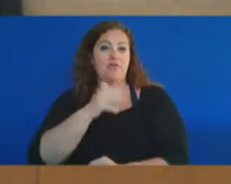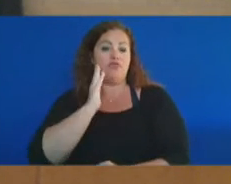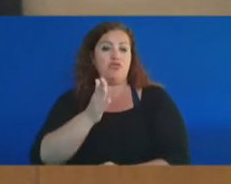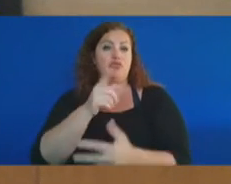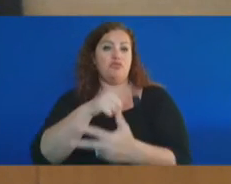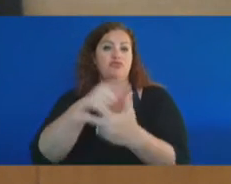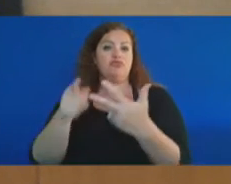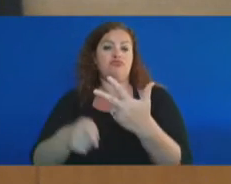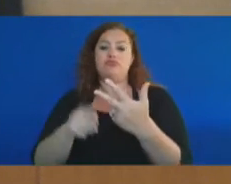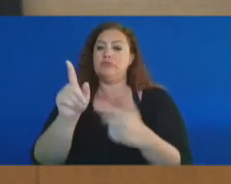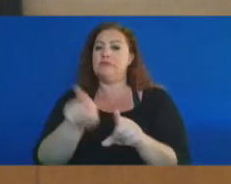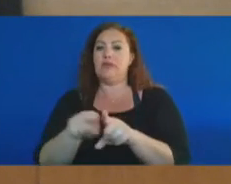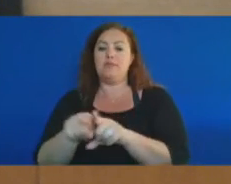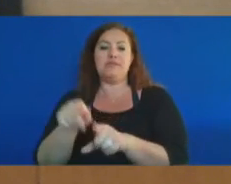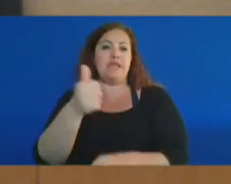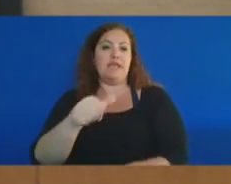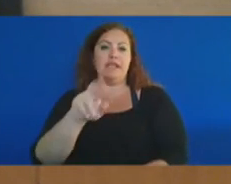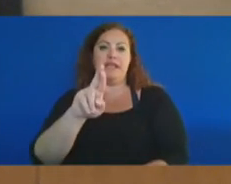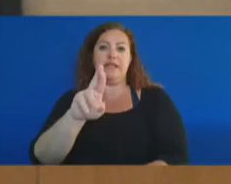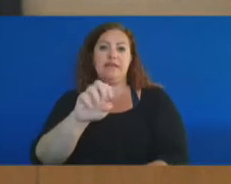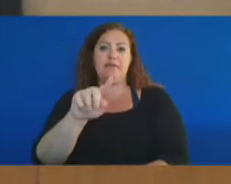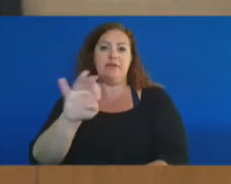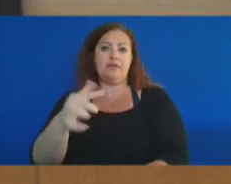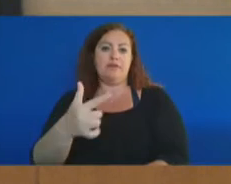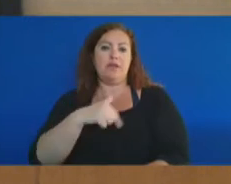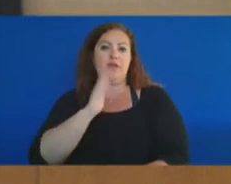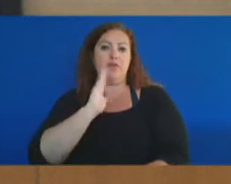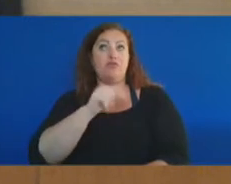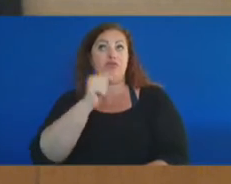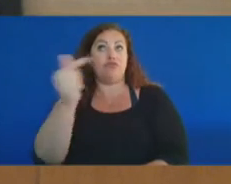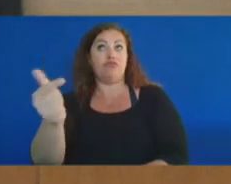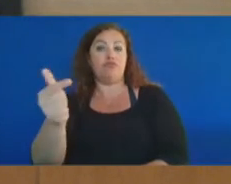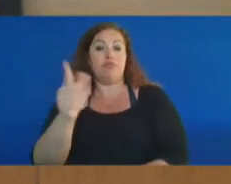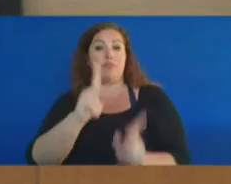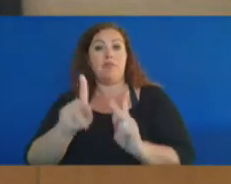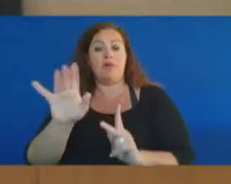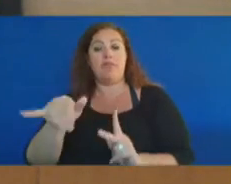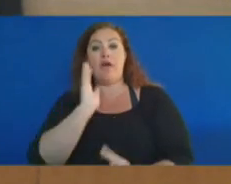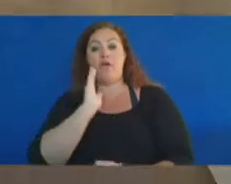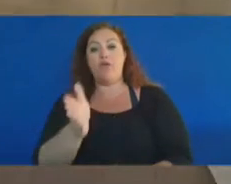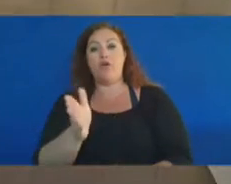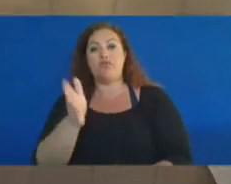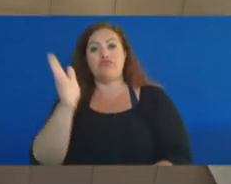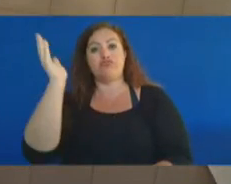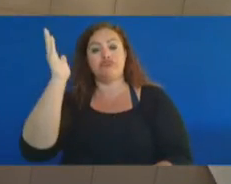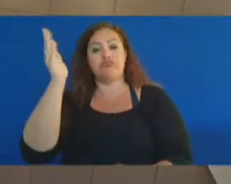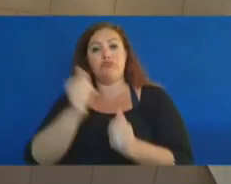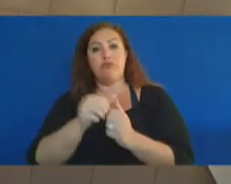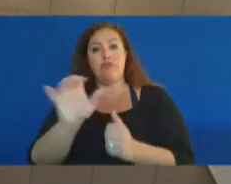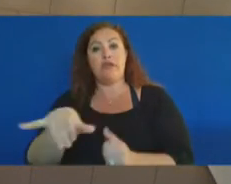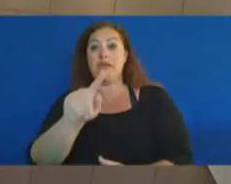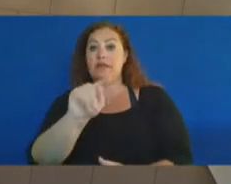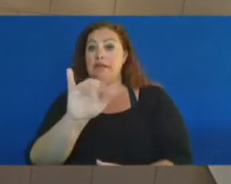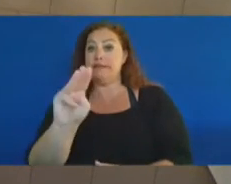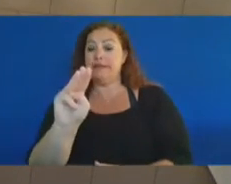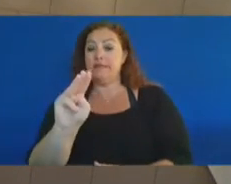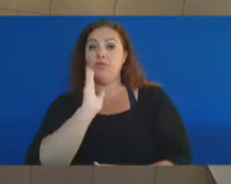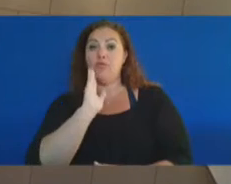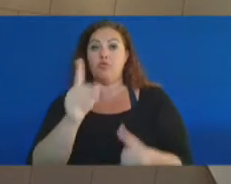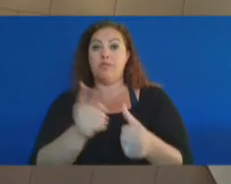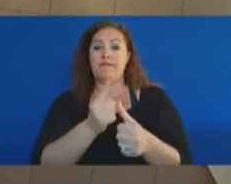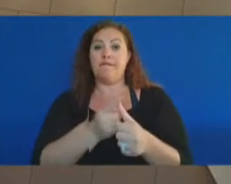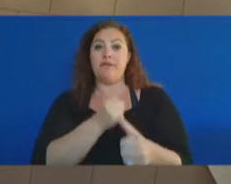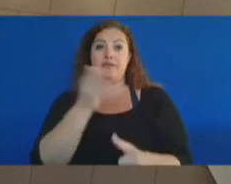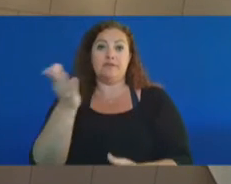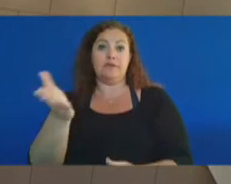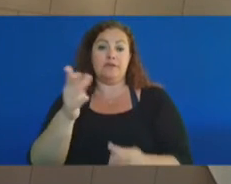rezoning hearing uh and we'll turn it over to the folks that are going to be going forward with that so Tim uh will be the first down to talk about the